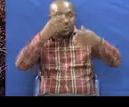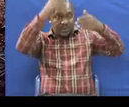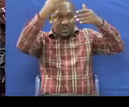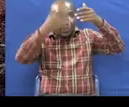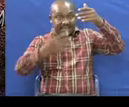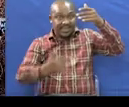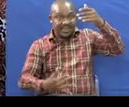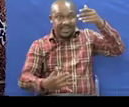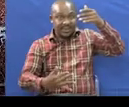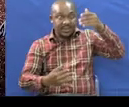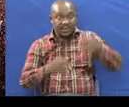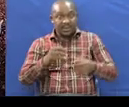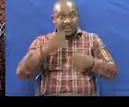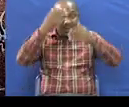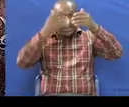24,